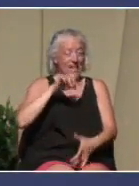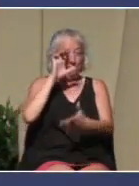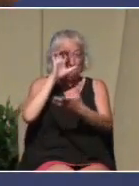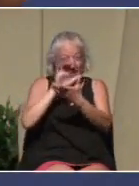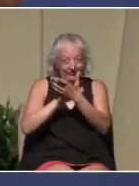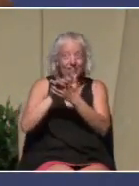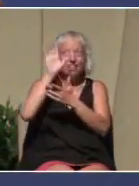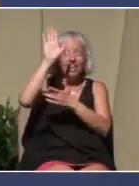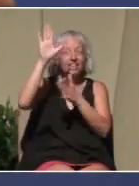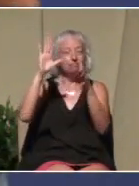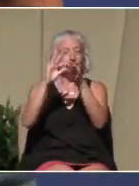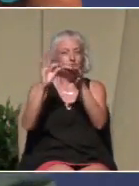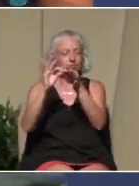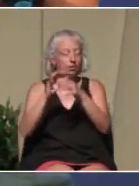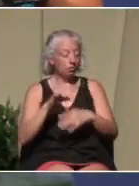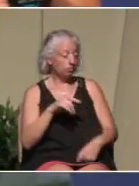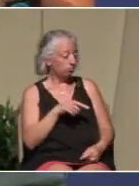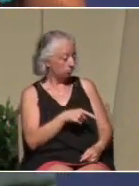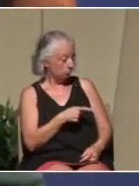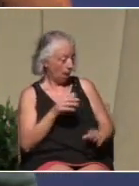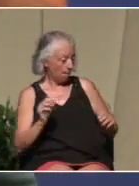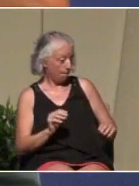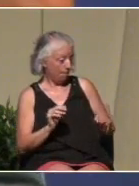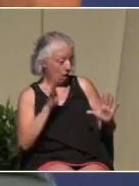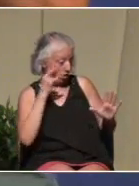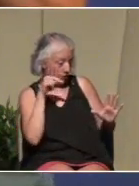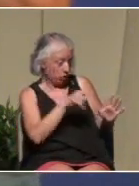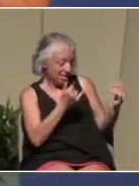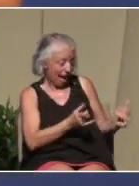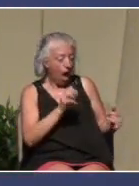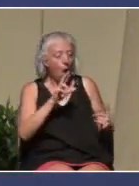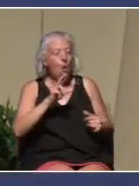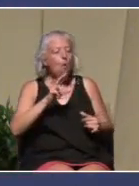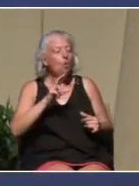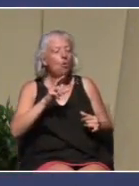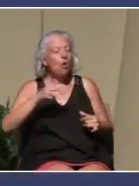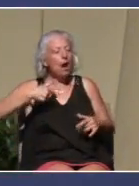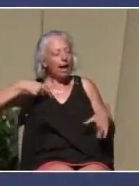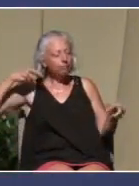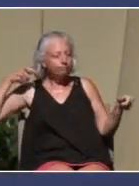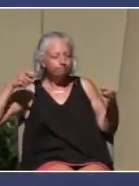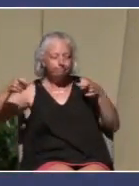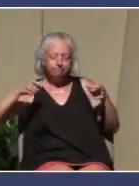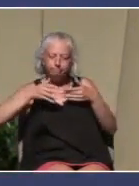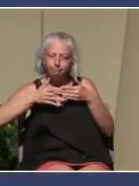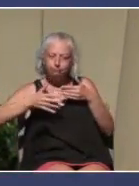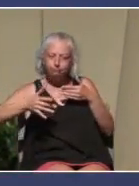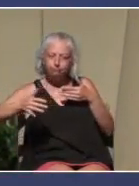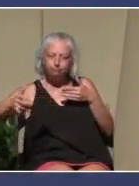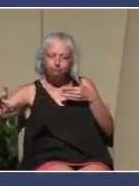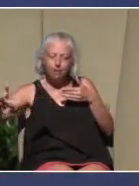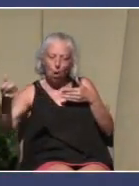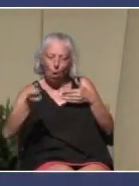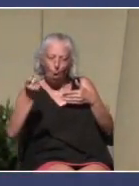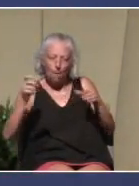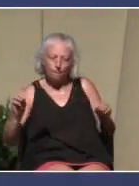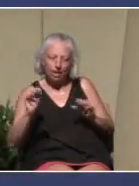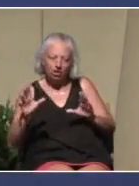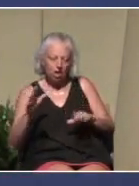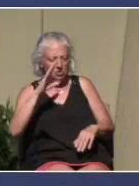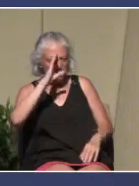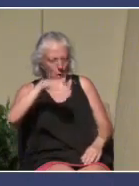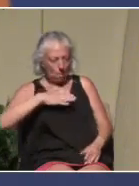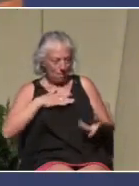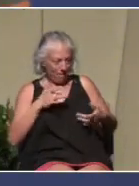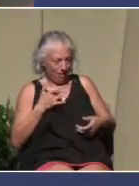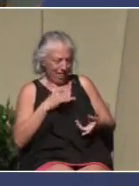says, whether I do a miracle for you right now or whether I, in my sovereignty, do not, I want you to know that my feelings for you